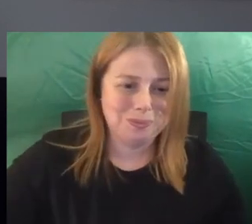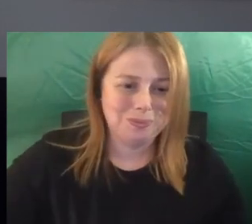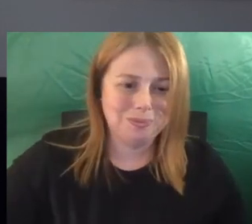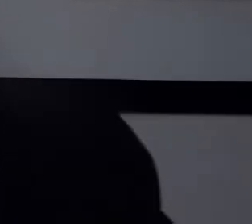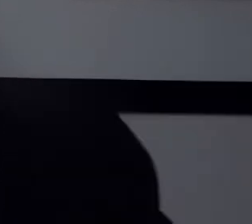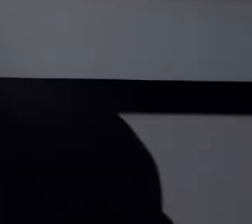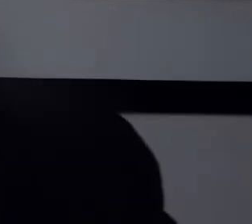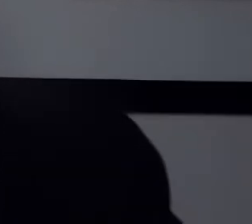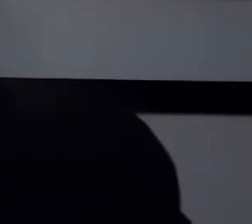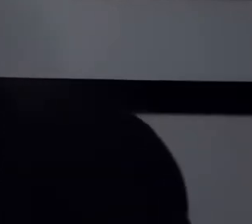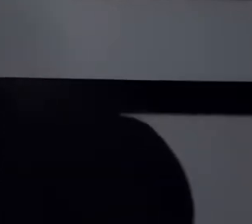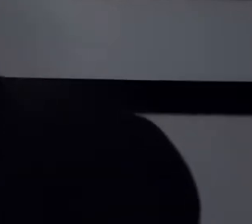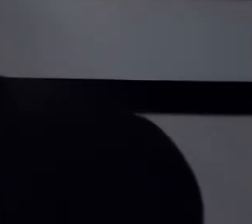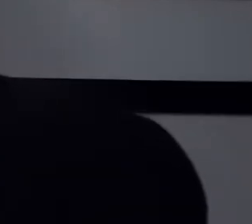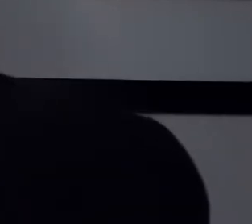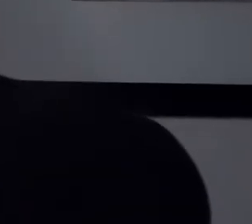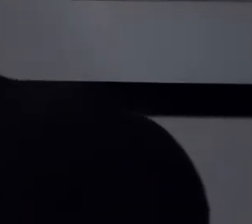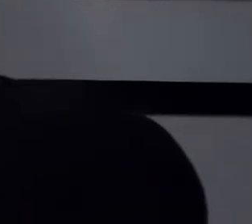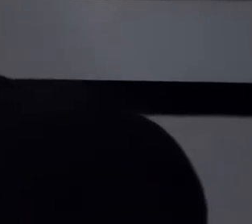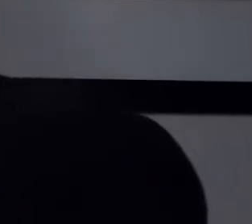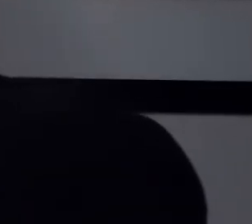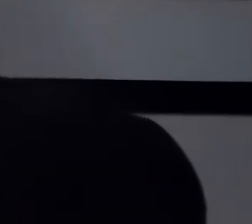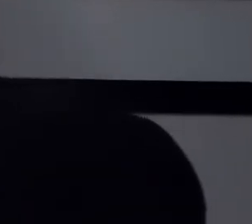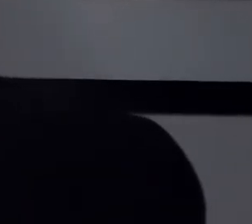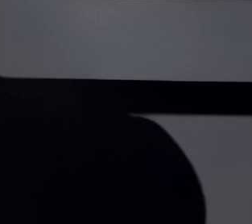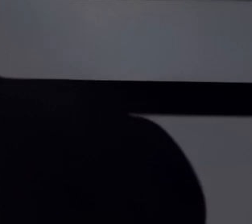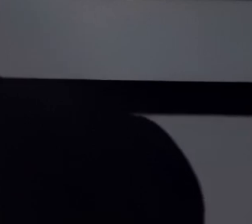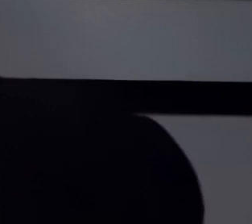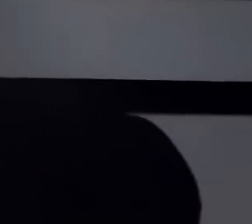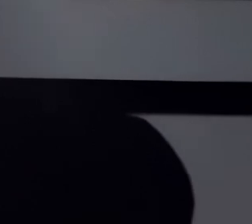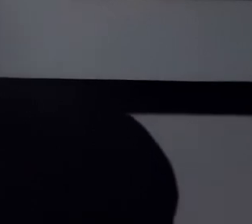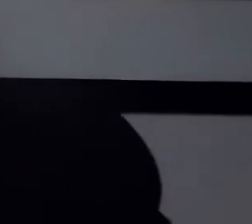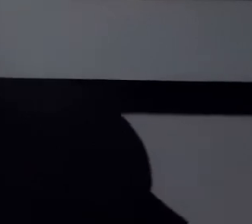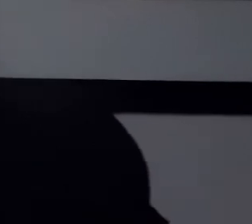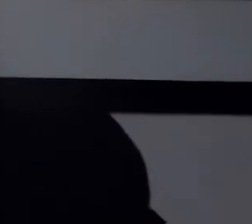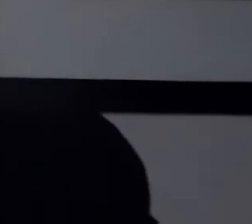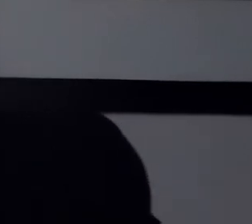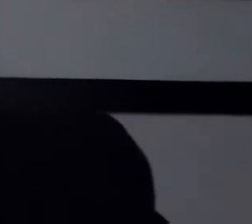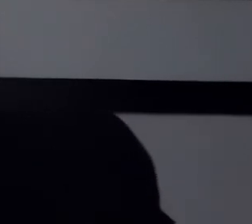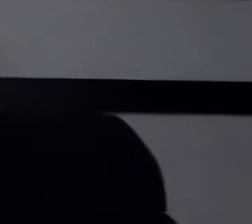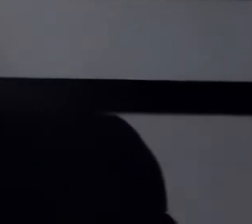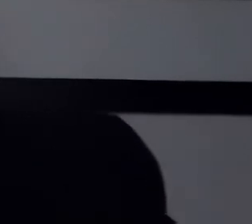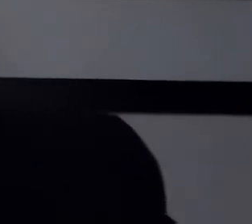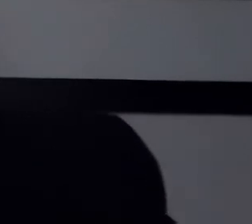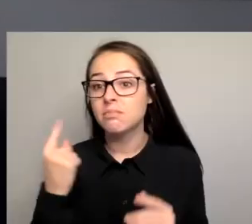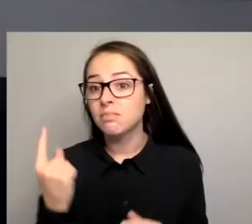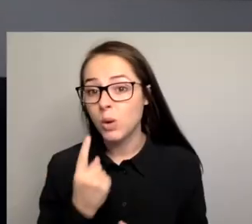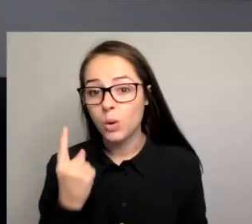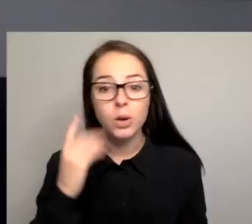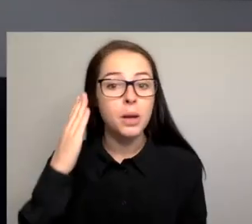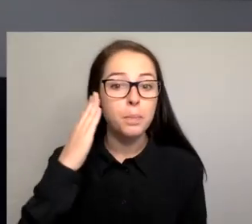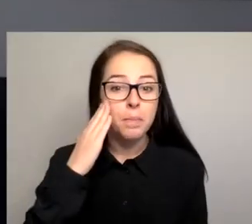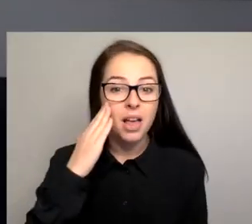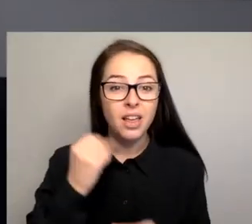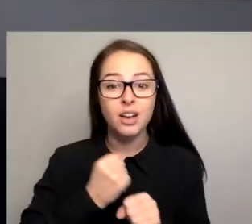one woman die as a result of domestic violence. These are of course our mothers, our grandmothers, our